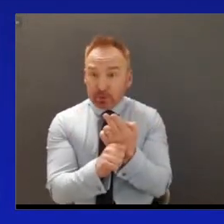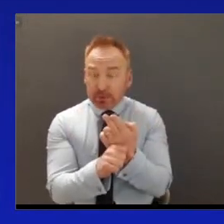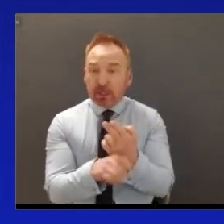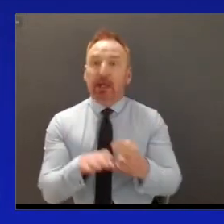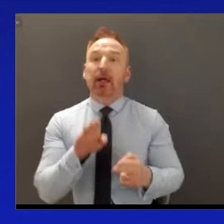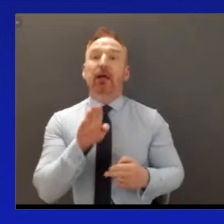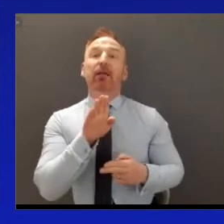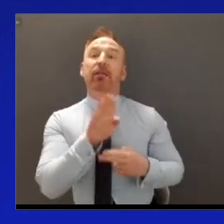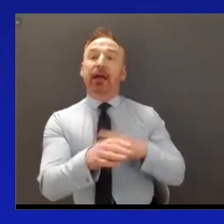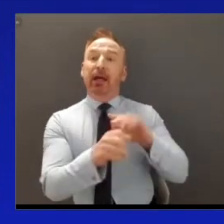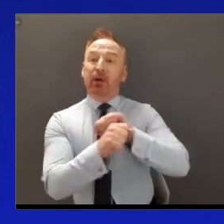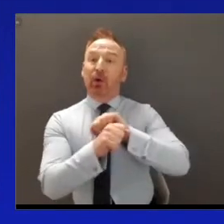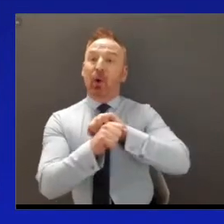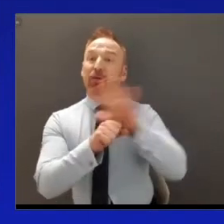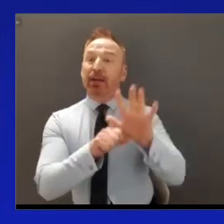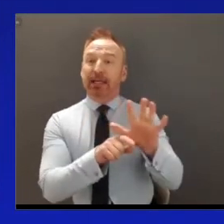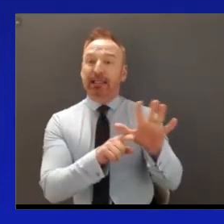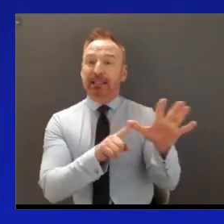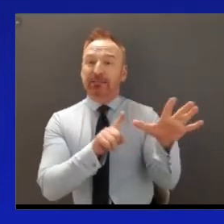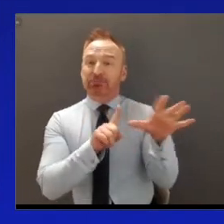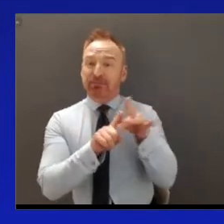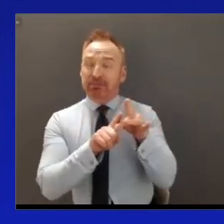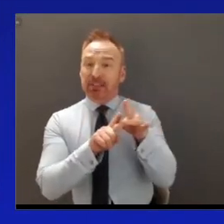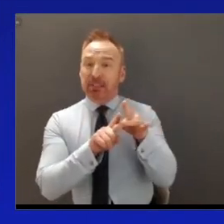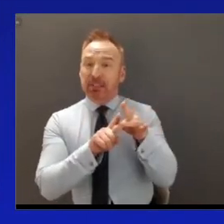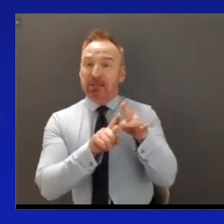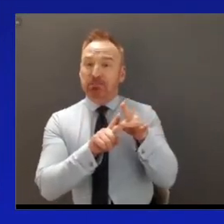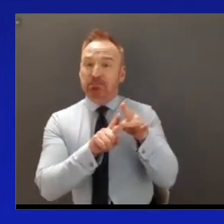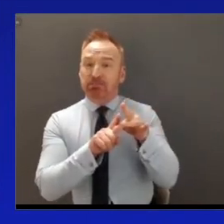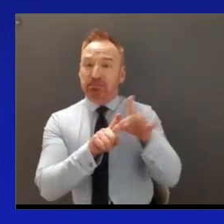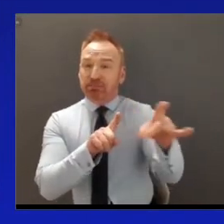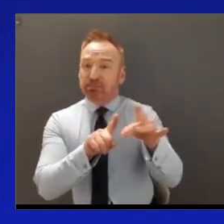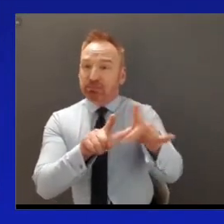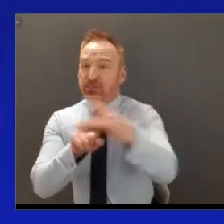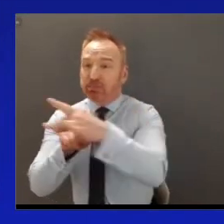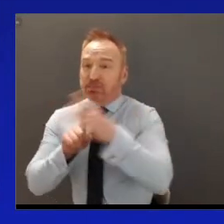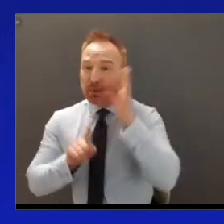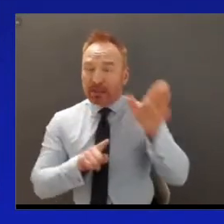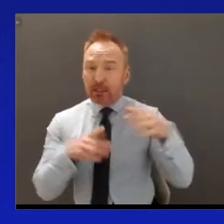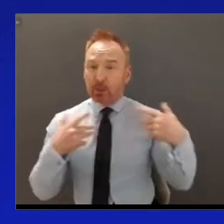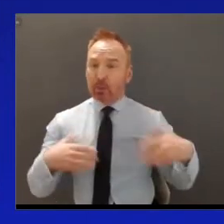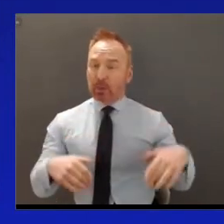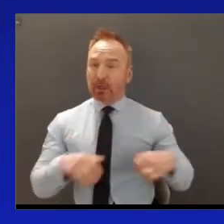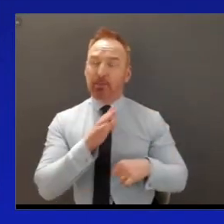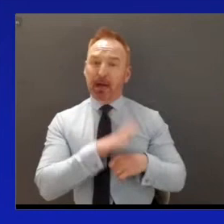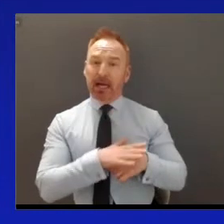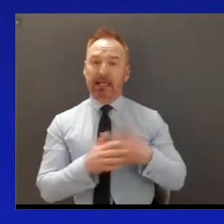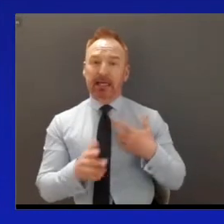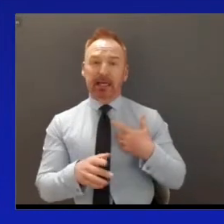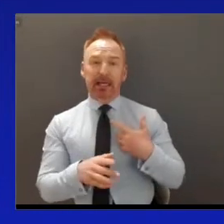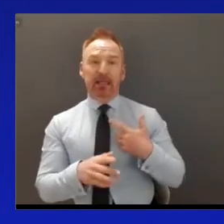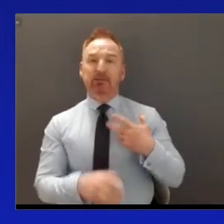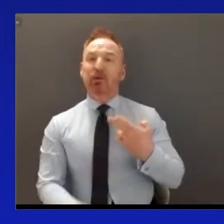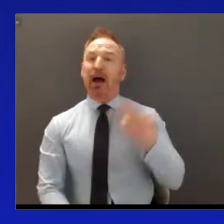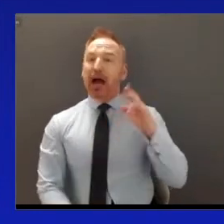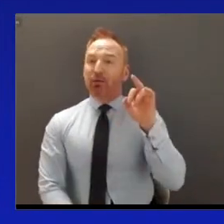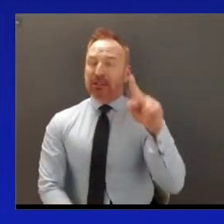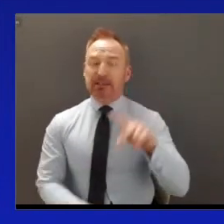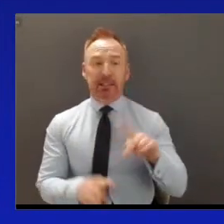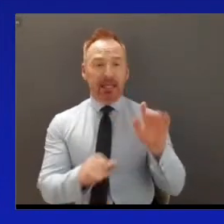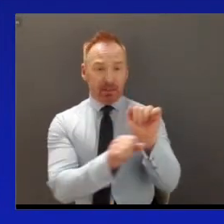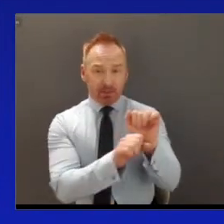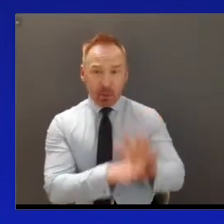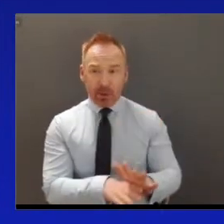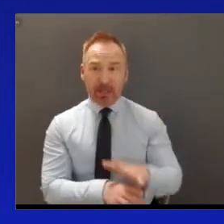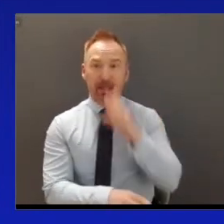So over and over again, we see a risk is for employees having lunch breaks where the mask comes off and people